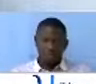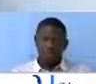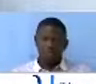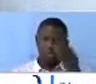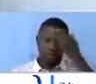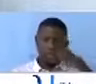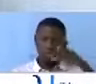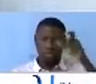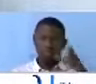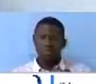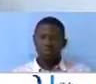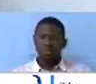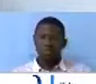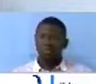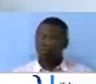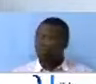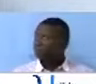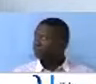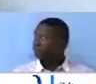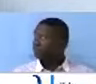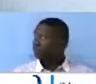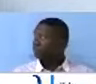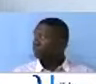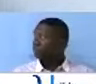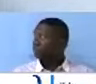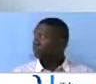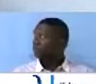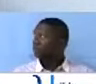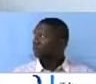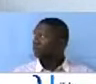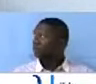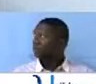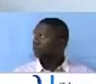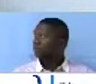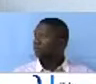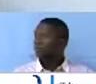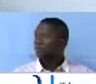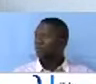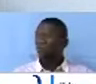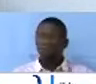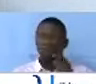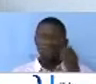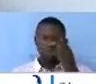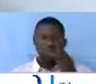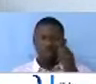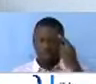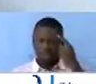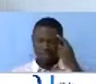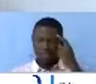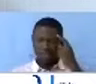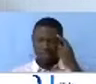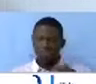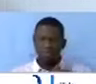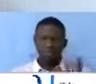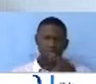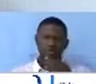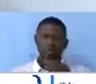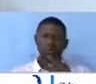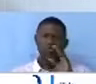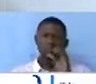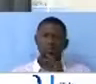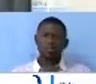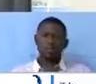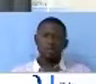are you saying? Are you making an inference that I was going to make a rude answer? No. I am not making